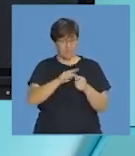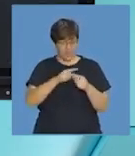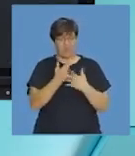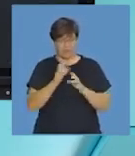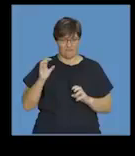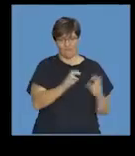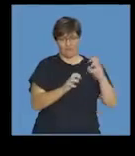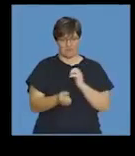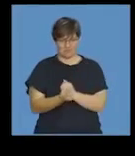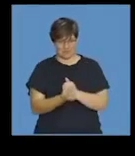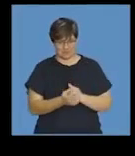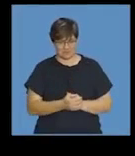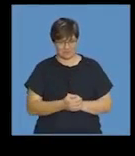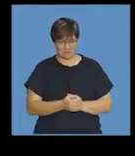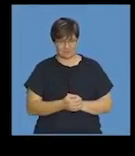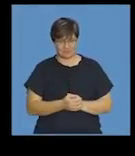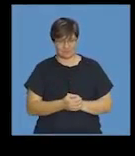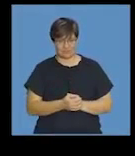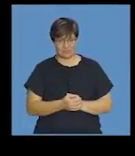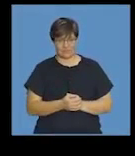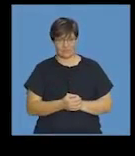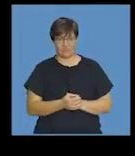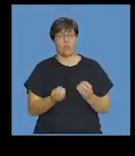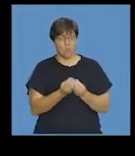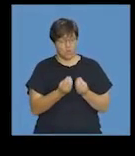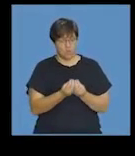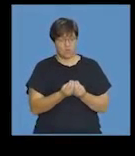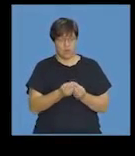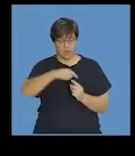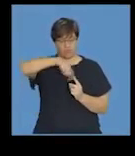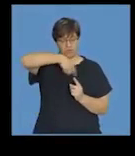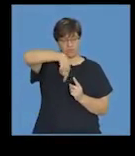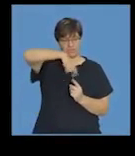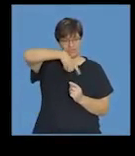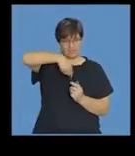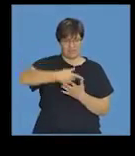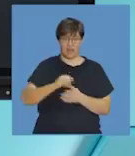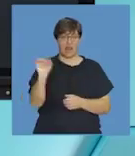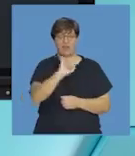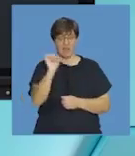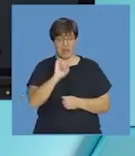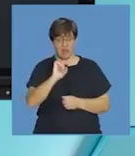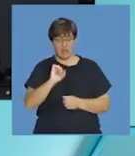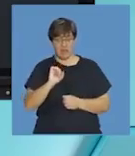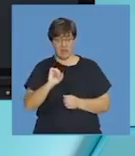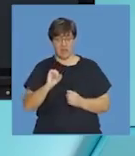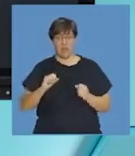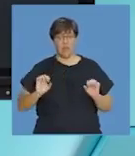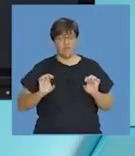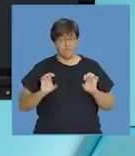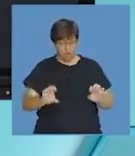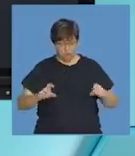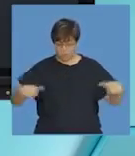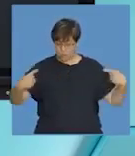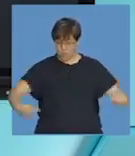forces. It can also cause an object to rotate. As in a car, when we put the force on